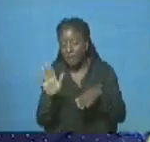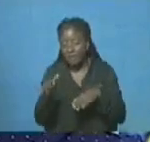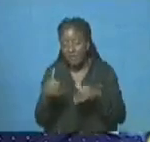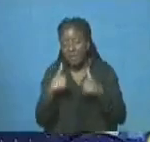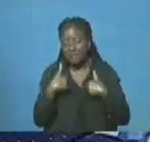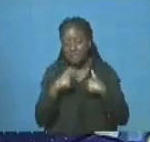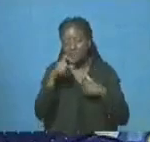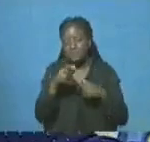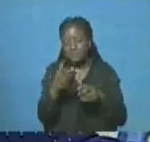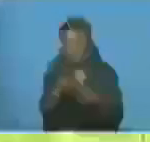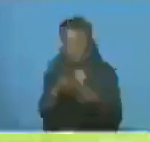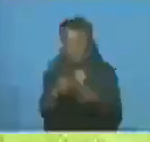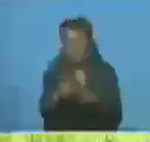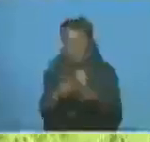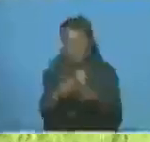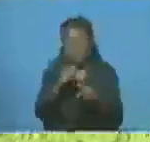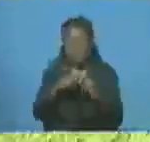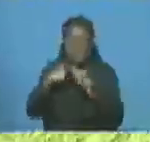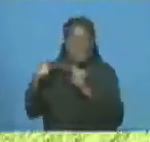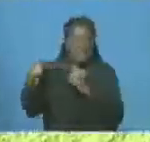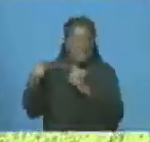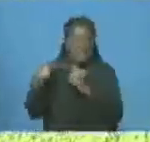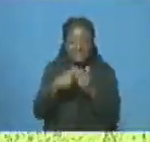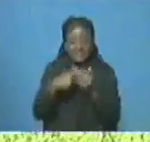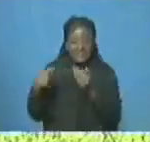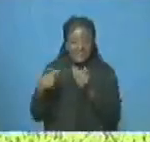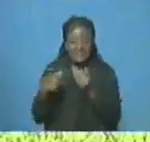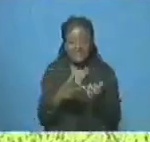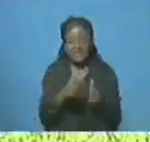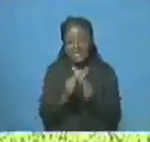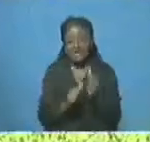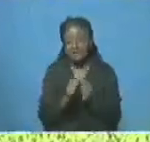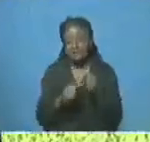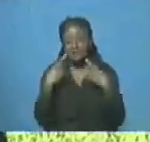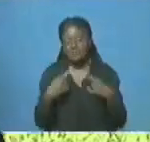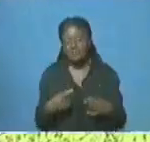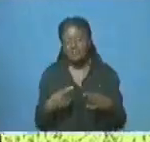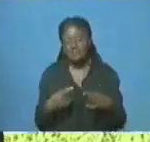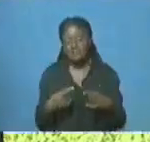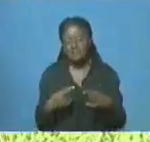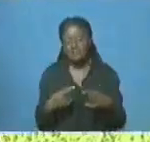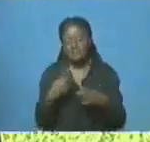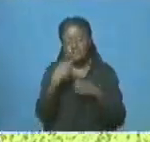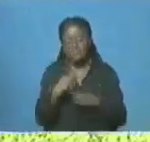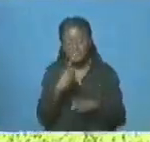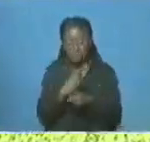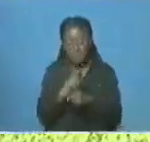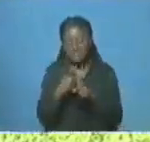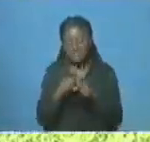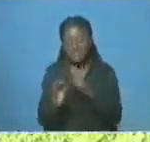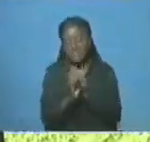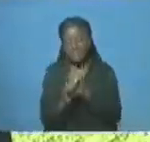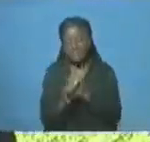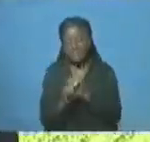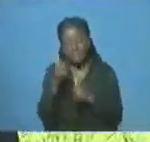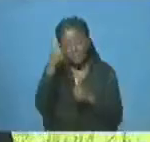on a short leash. Johnson says every resident deserves the right to safety, but again, reminds pet owners to consider